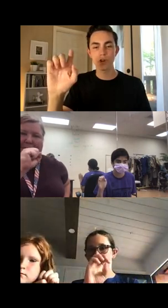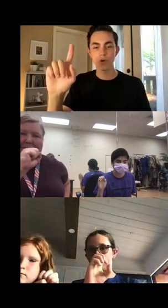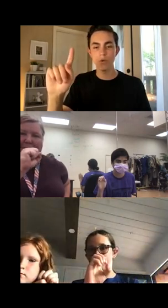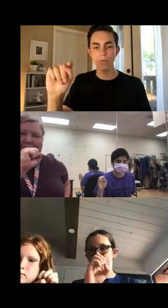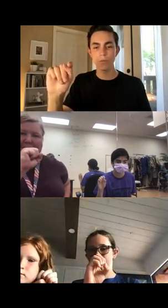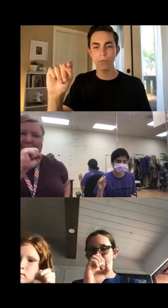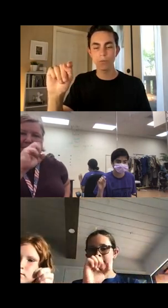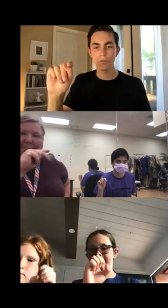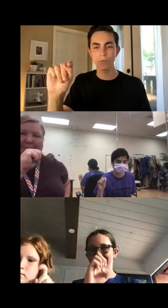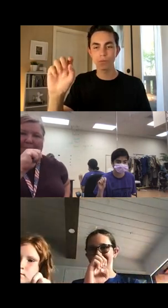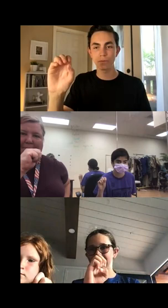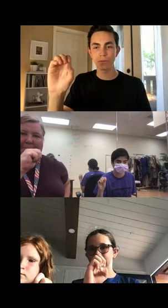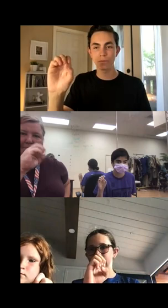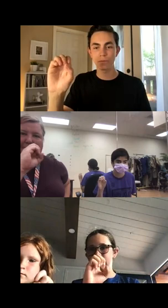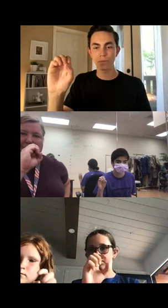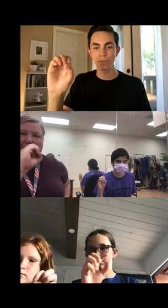Toe.